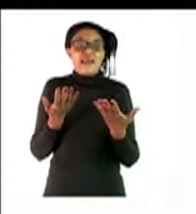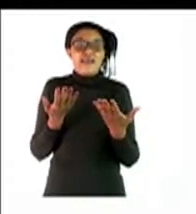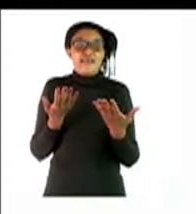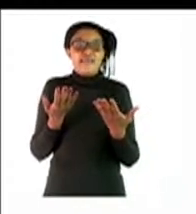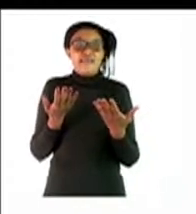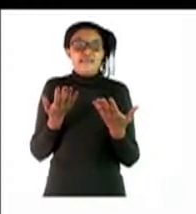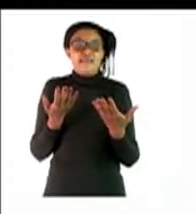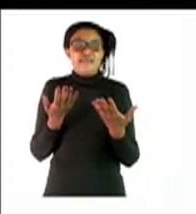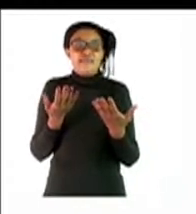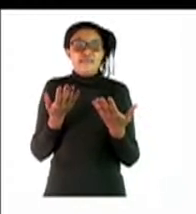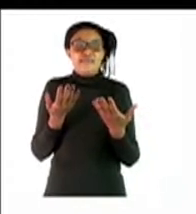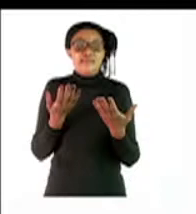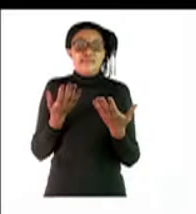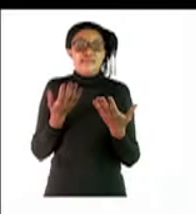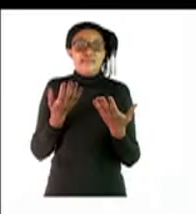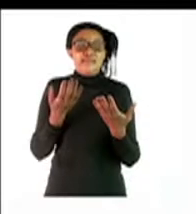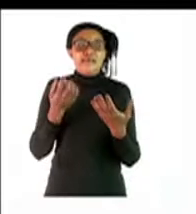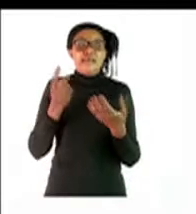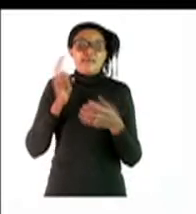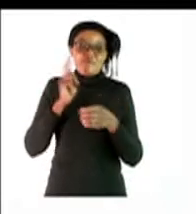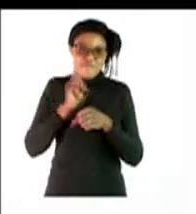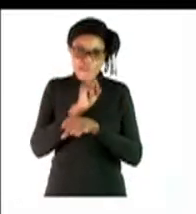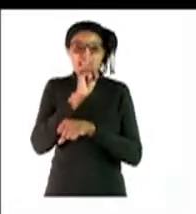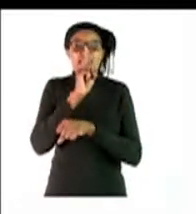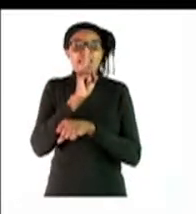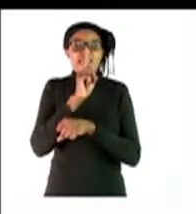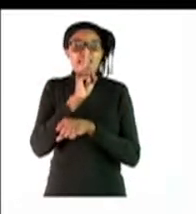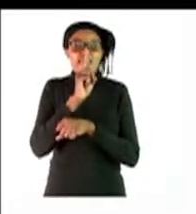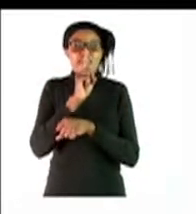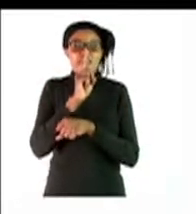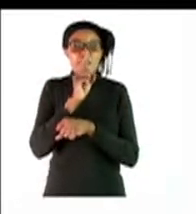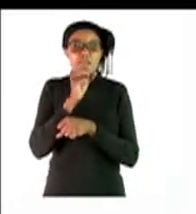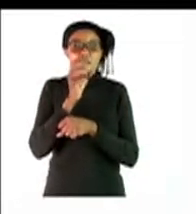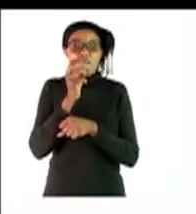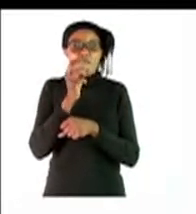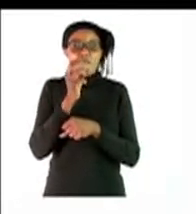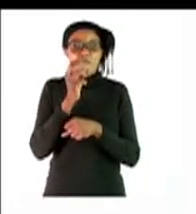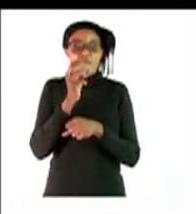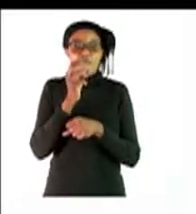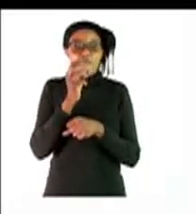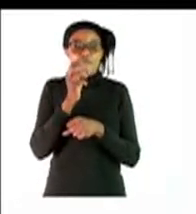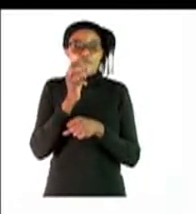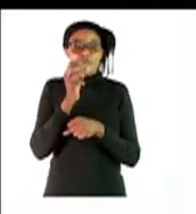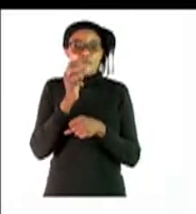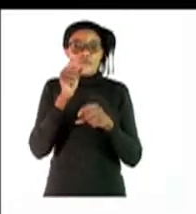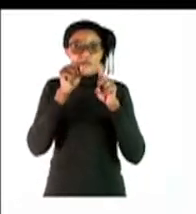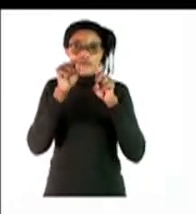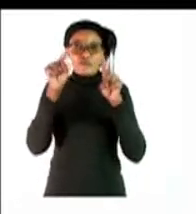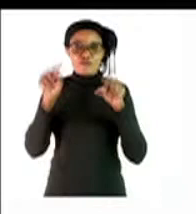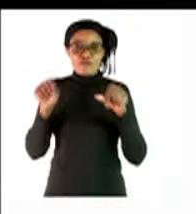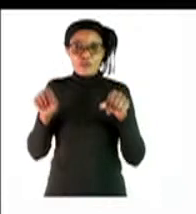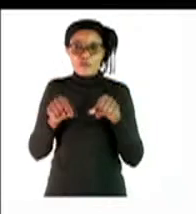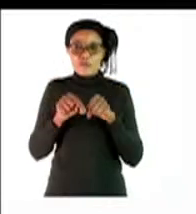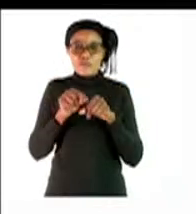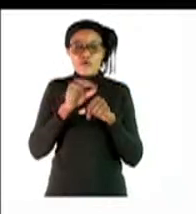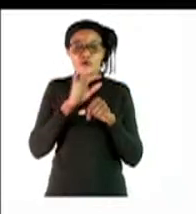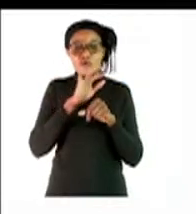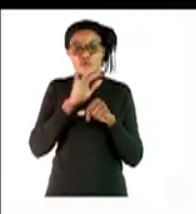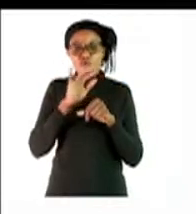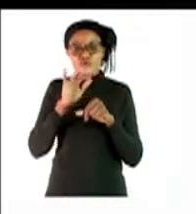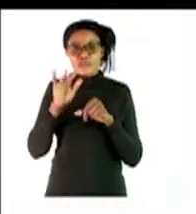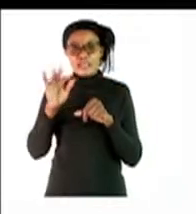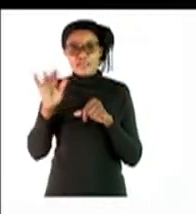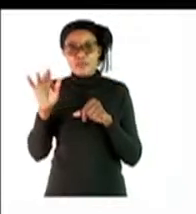It is first. So we have to write in the word first in the block.